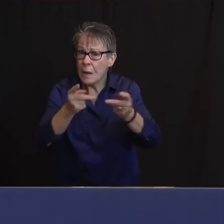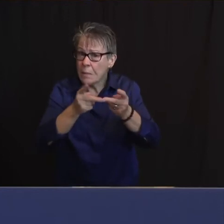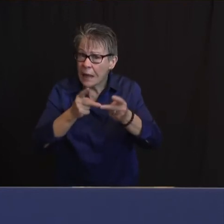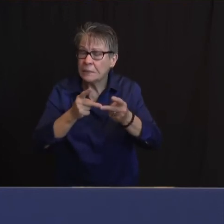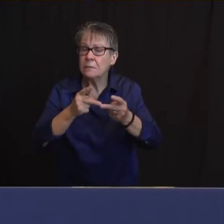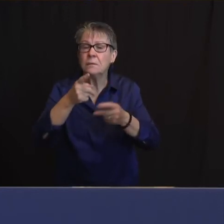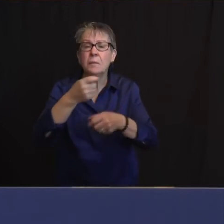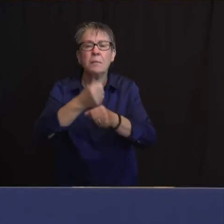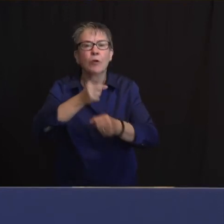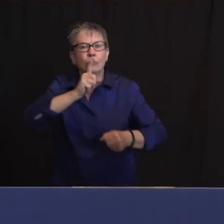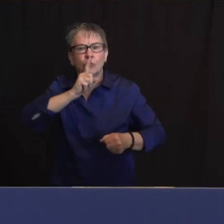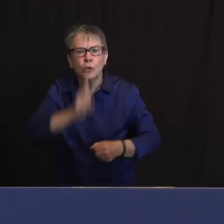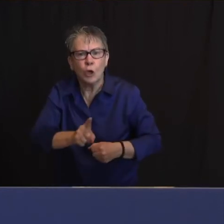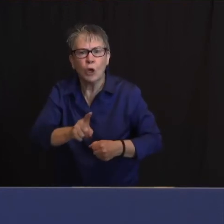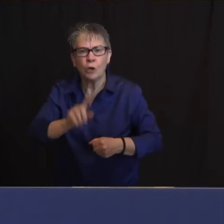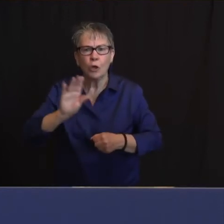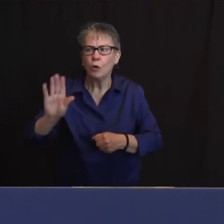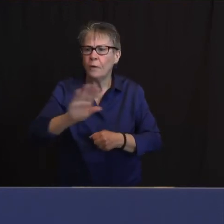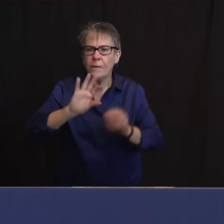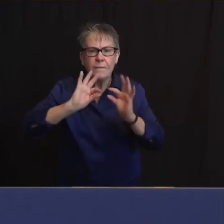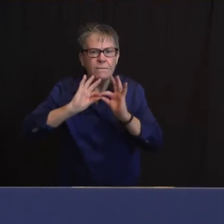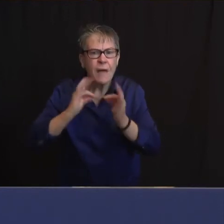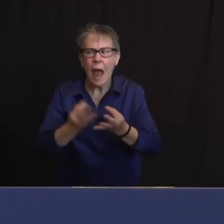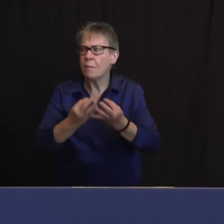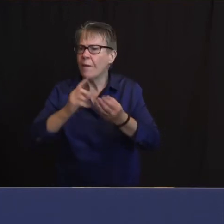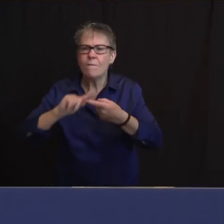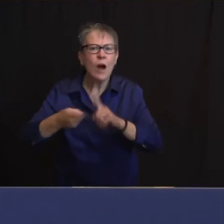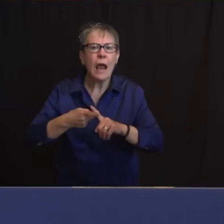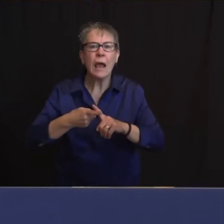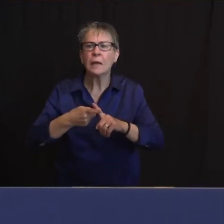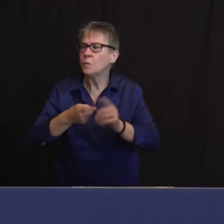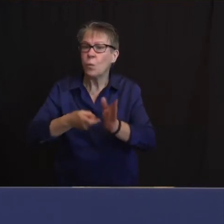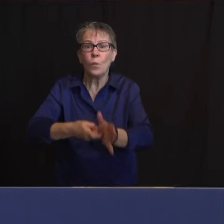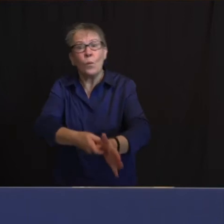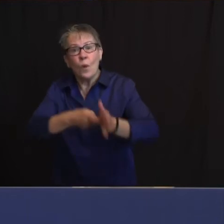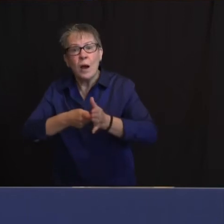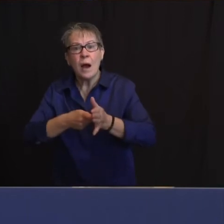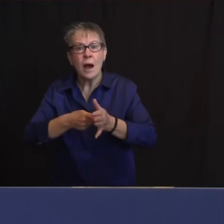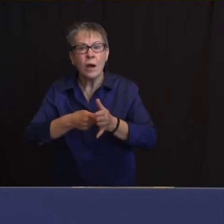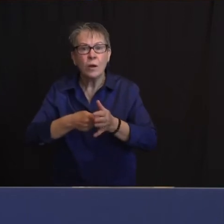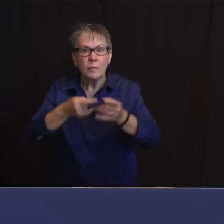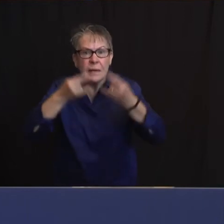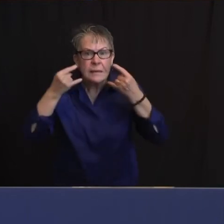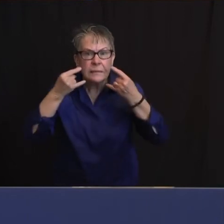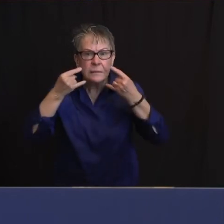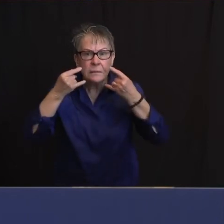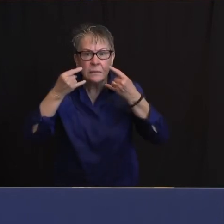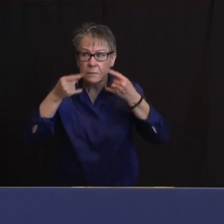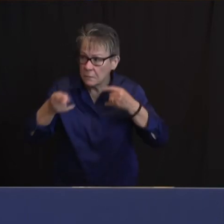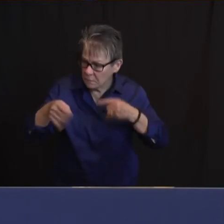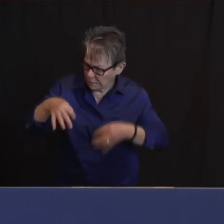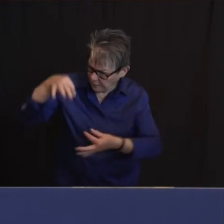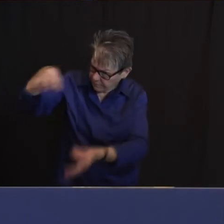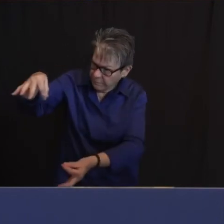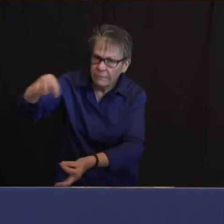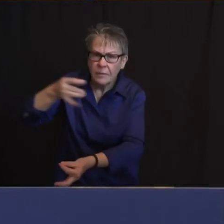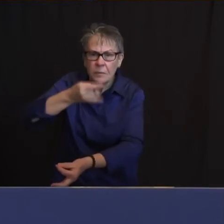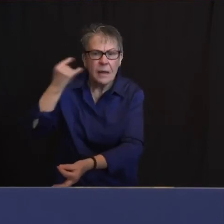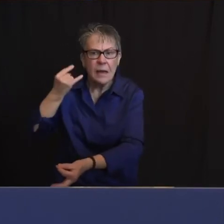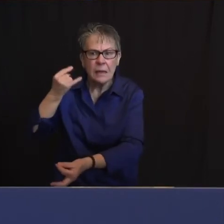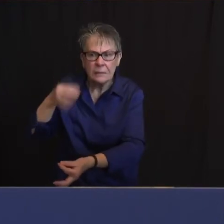that, the chances go up meaningfully that we'll be able to take a step. And listen, I've got a son right now plays sports. I mentioned that